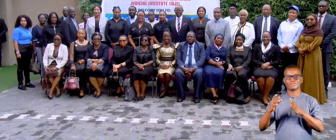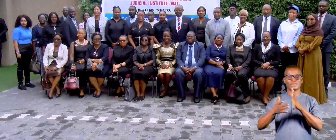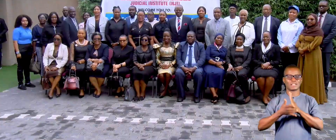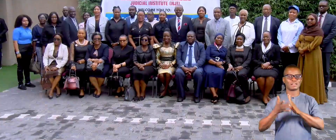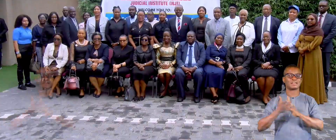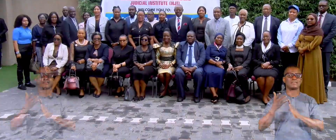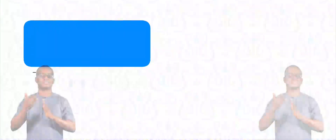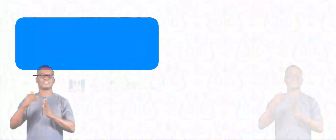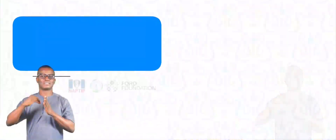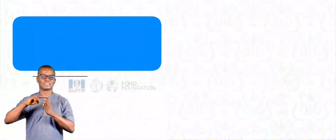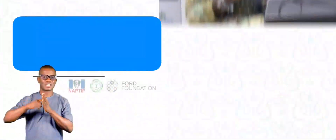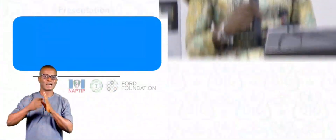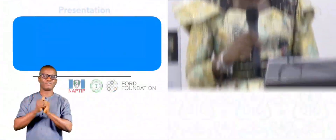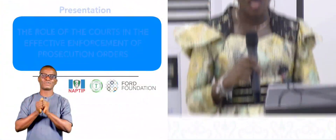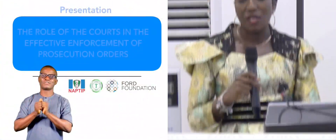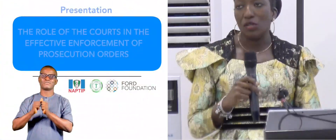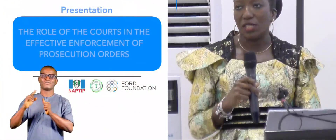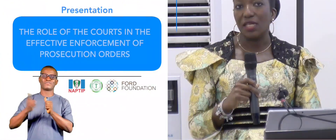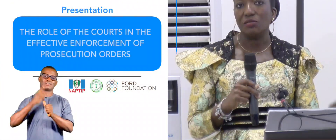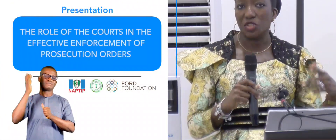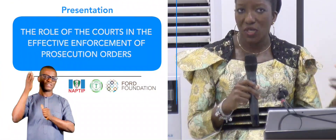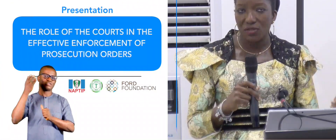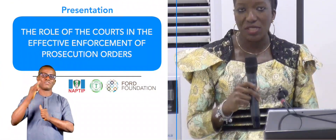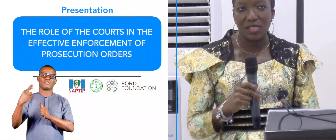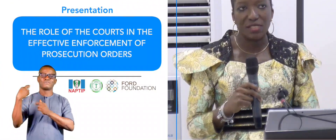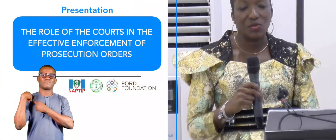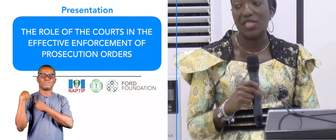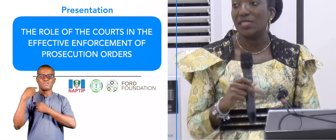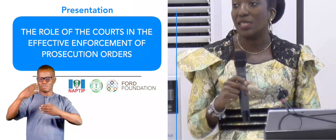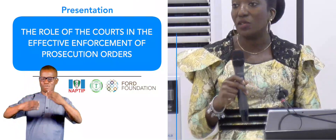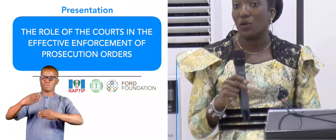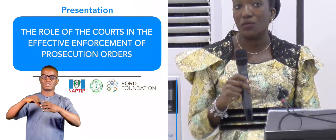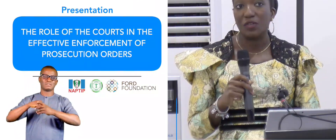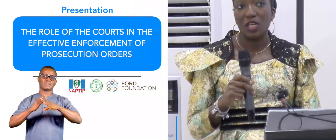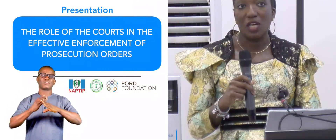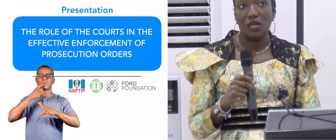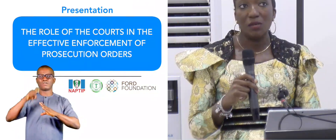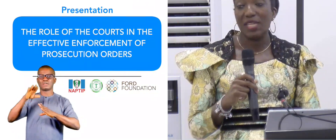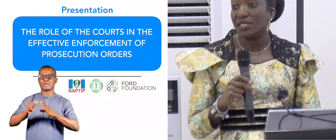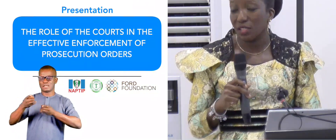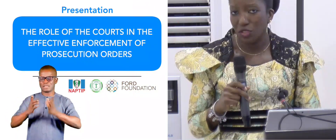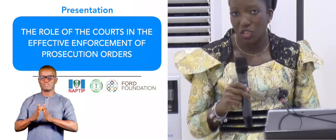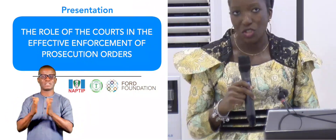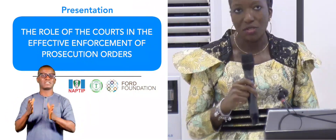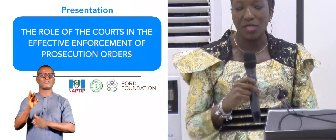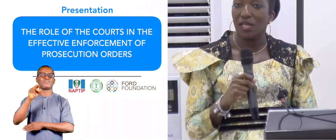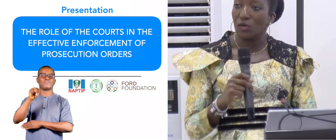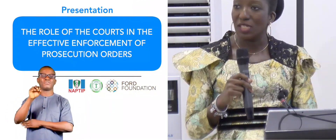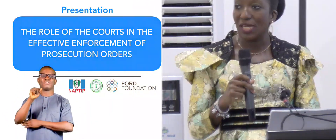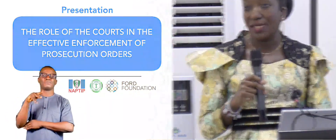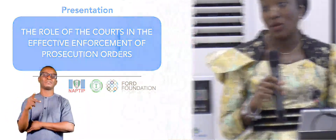session started with the first presentation on the role of the courts in the effective enforcement of protection orders by the Director-General of